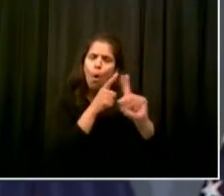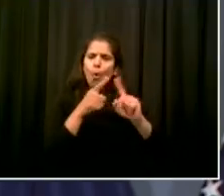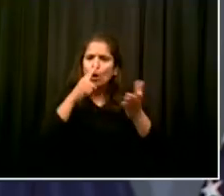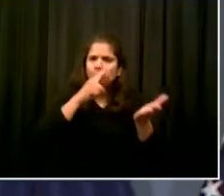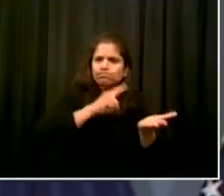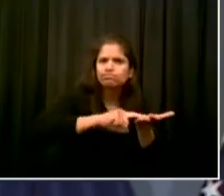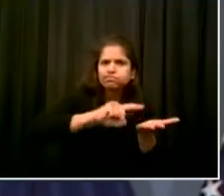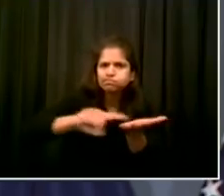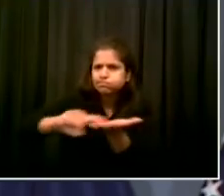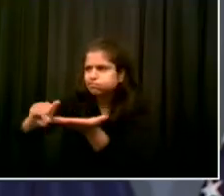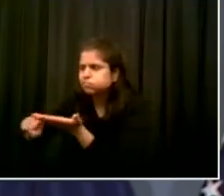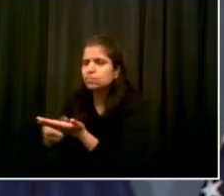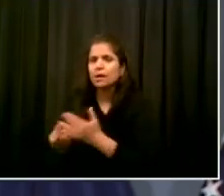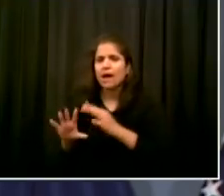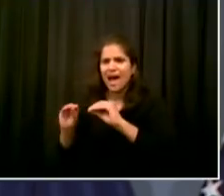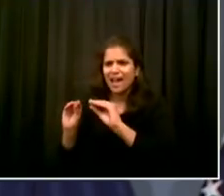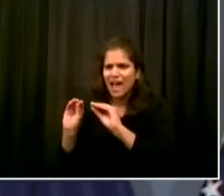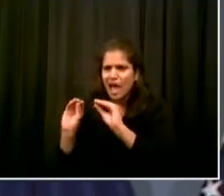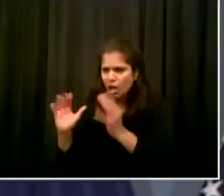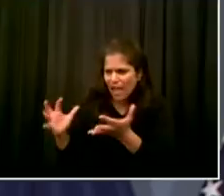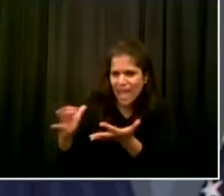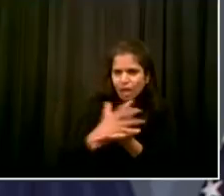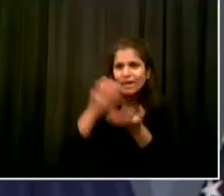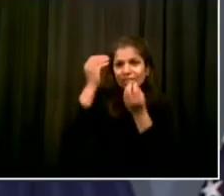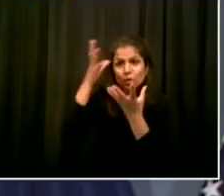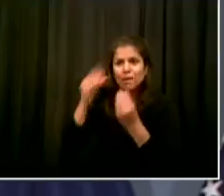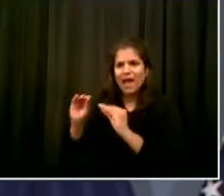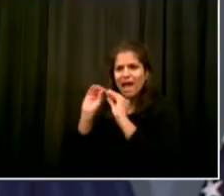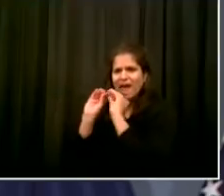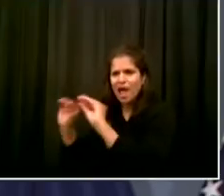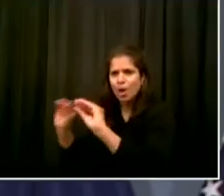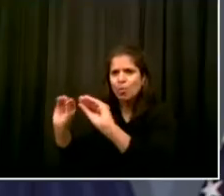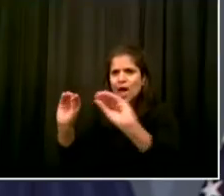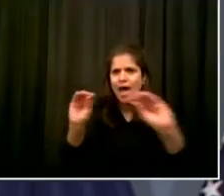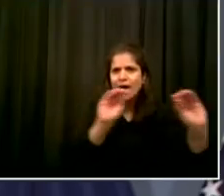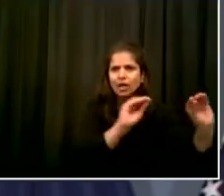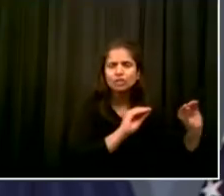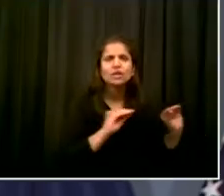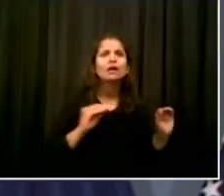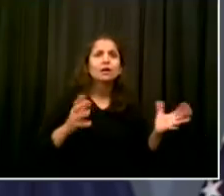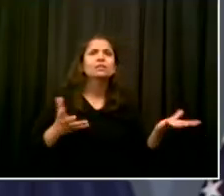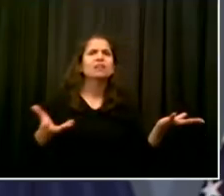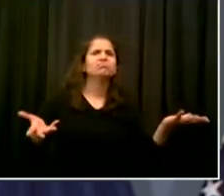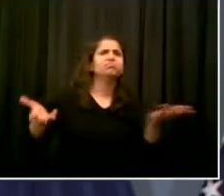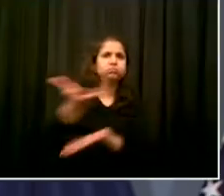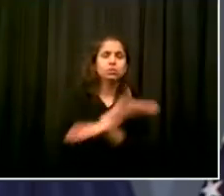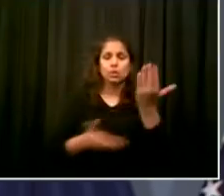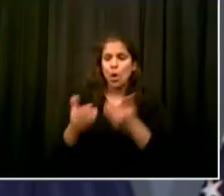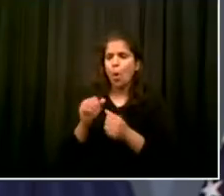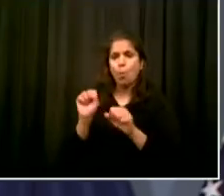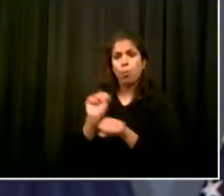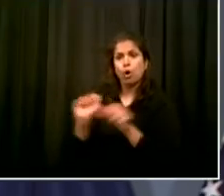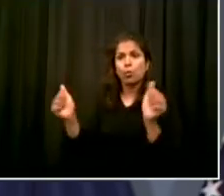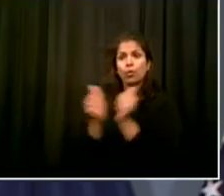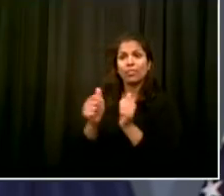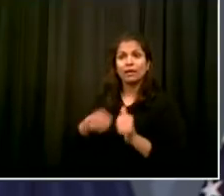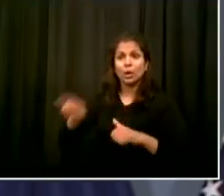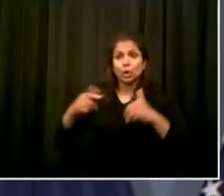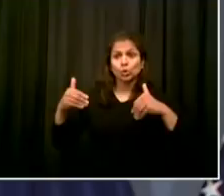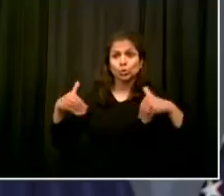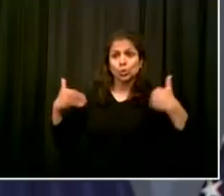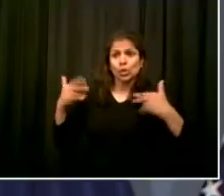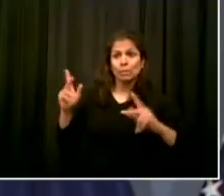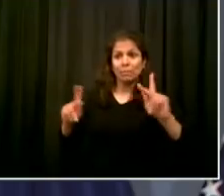given an understanding of the power of peace, young people mentored, programs that reach young people and give them something